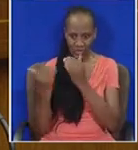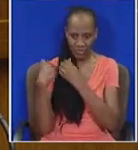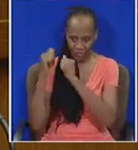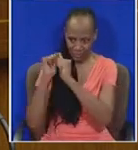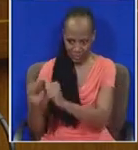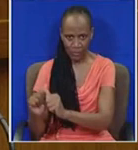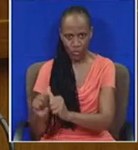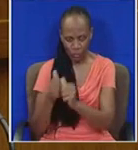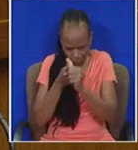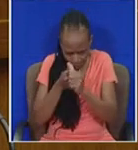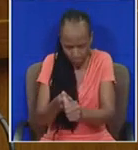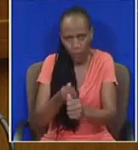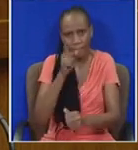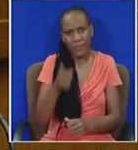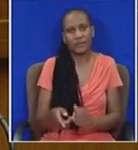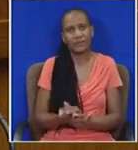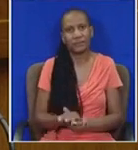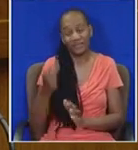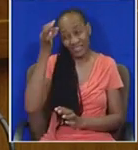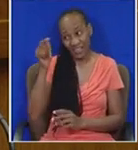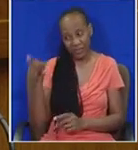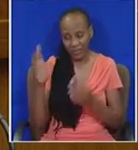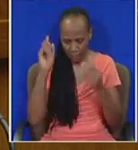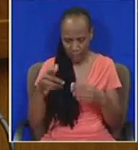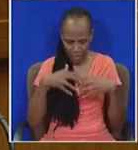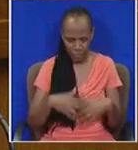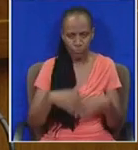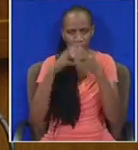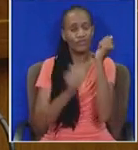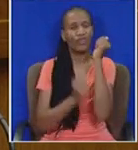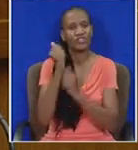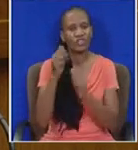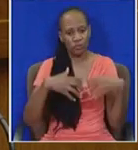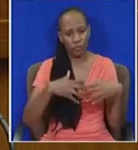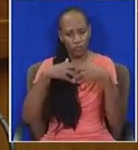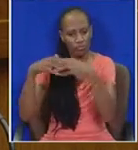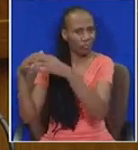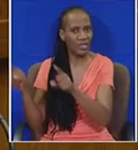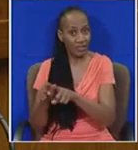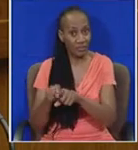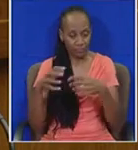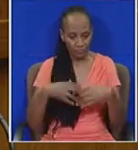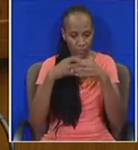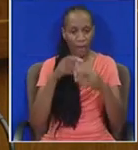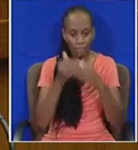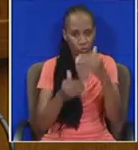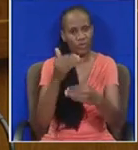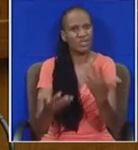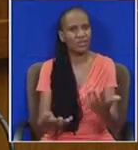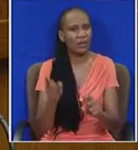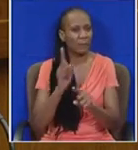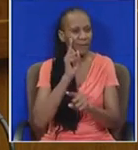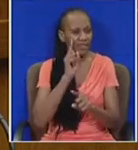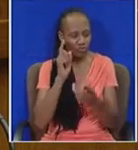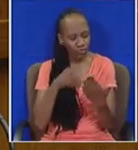succumbing to undue influence. Government must establish appropriate structures and processes with effective checks and